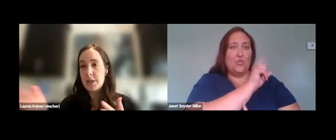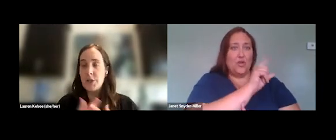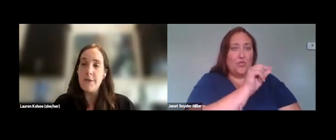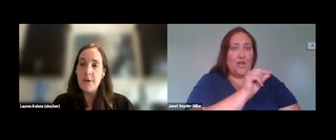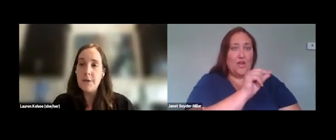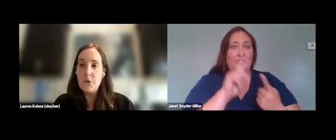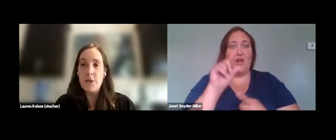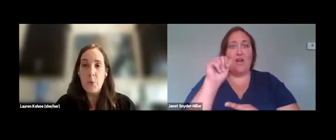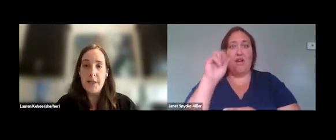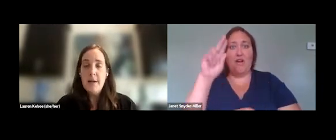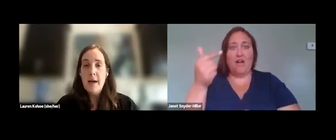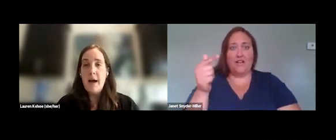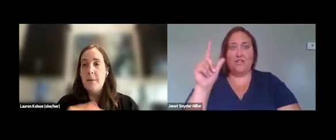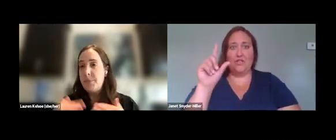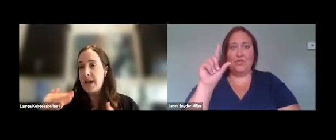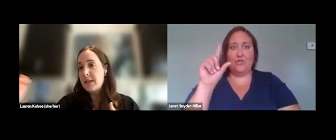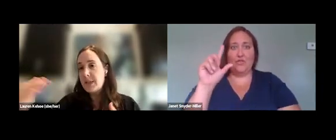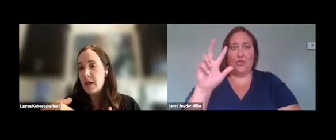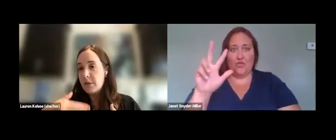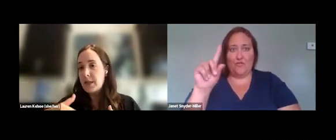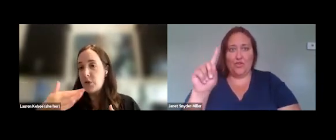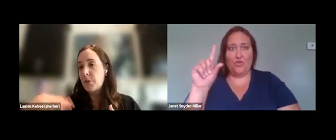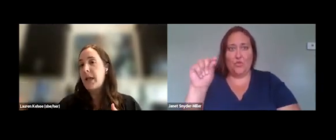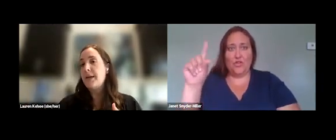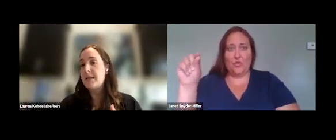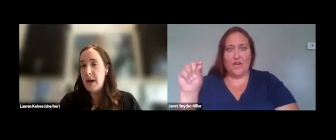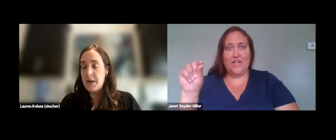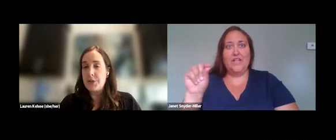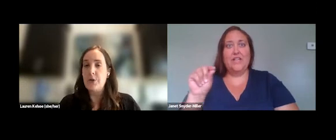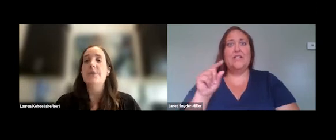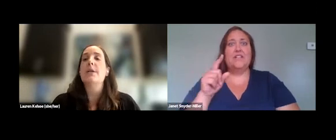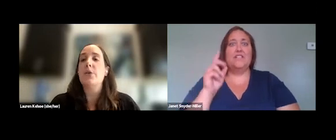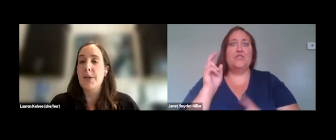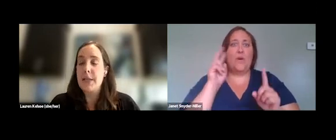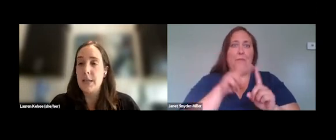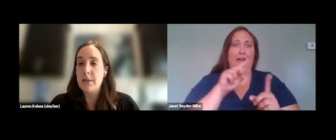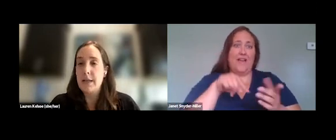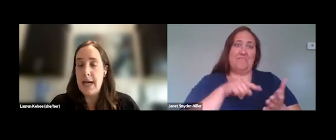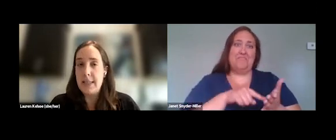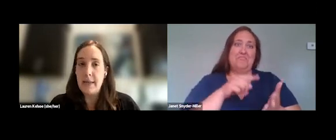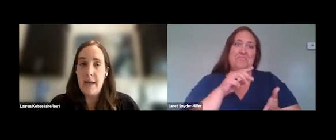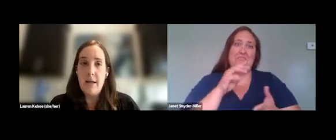to August 31st, 2020 to pace themselves and to apply these milestones